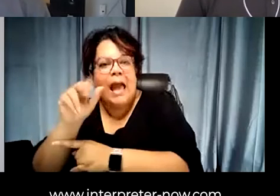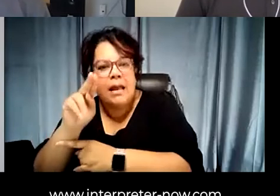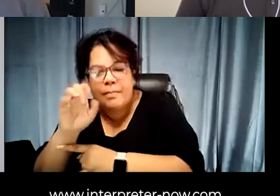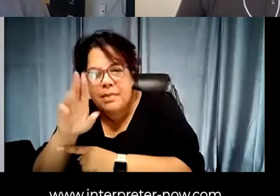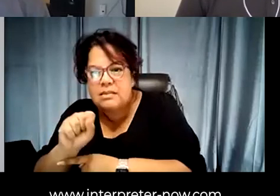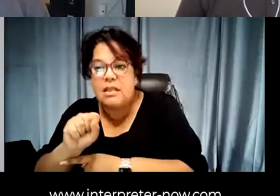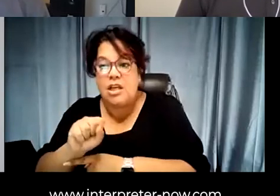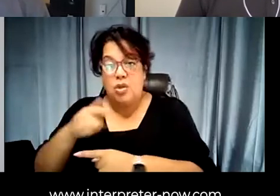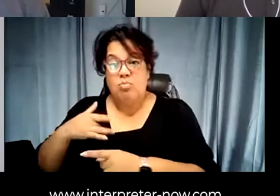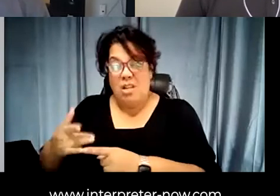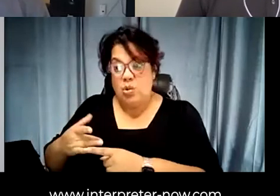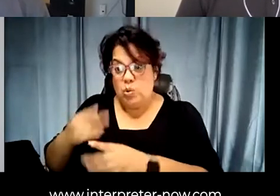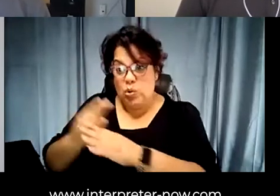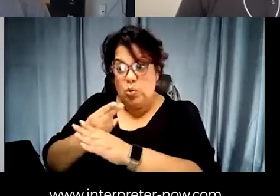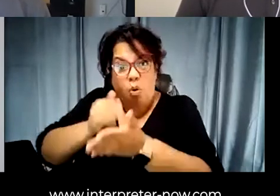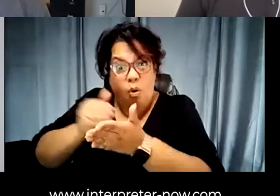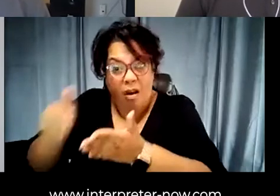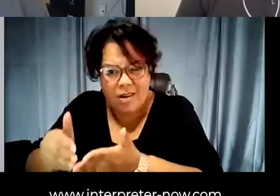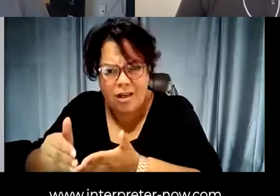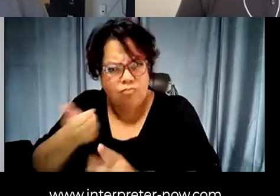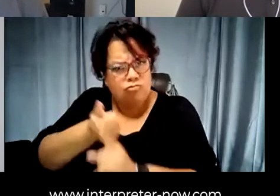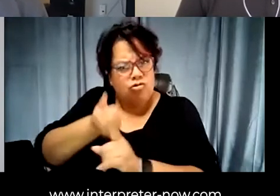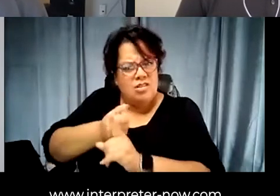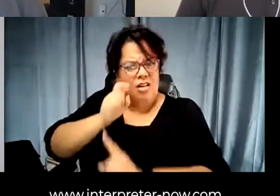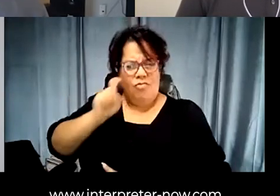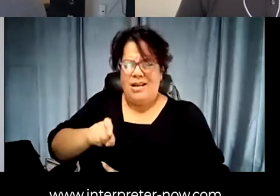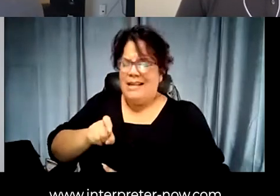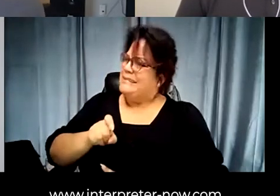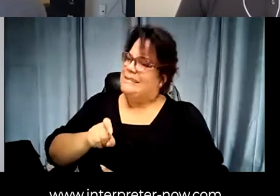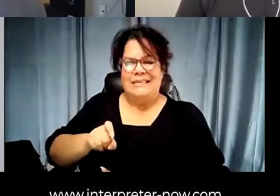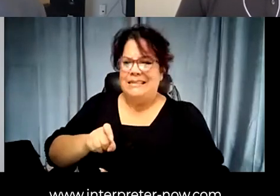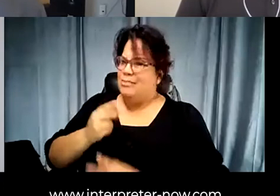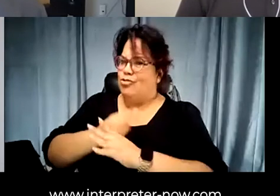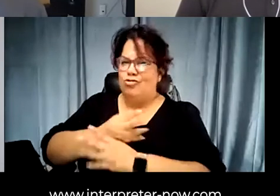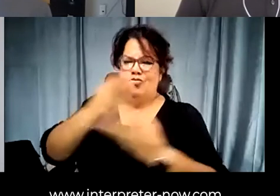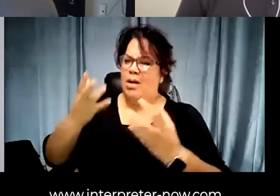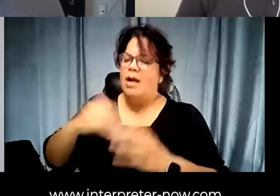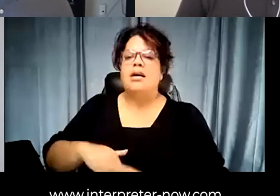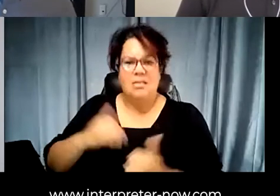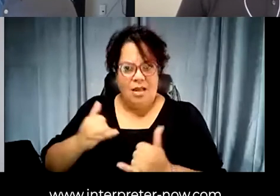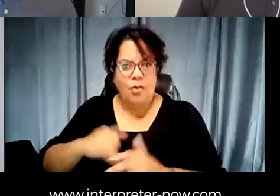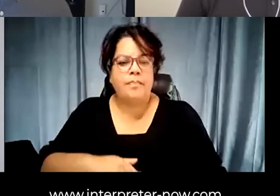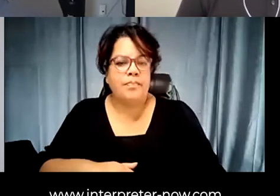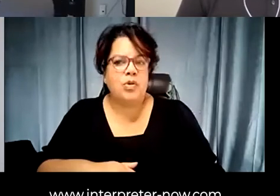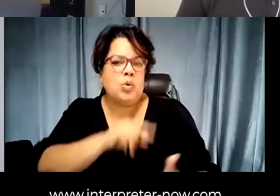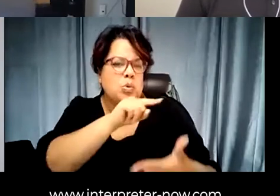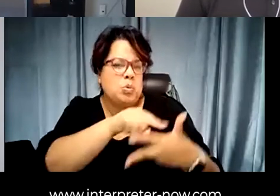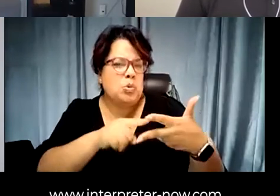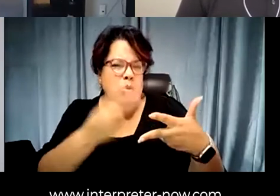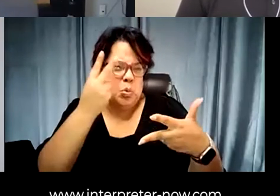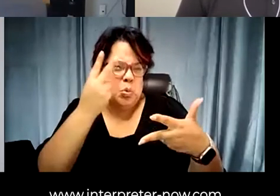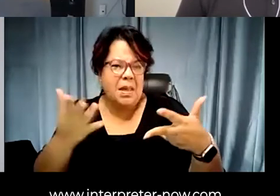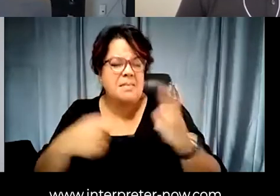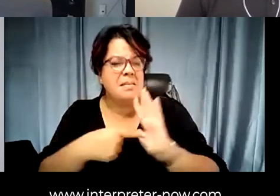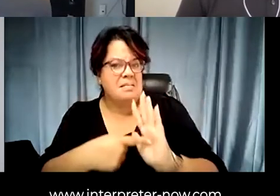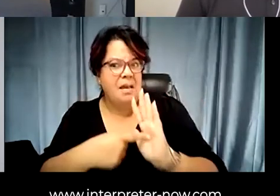crutch and you often even recognize that it's an unhealthy usage of it. So those are just two of the example,